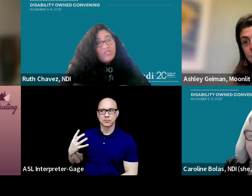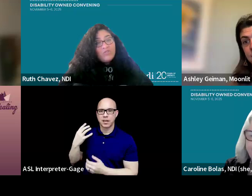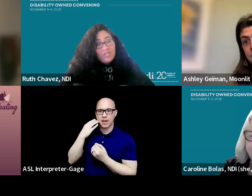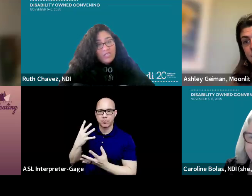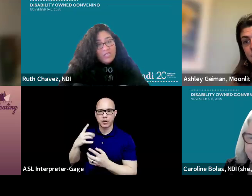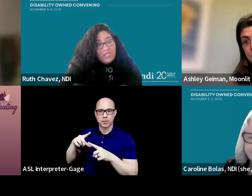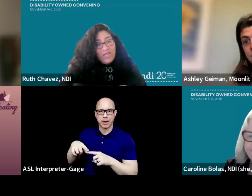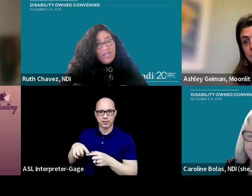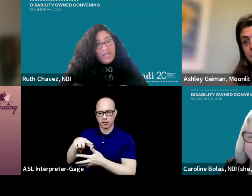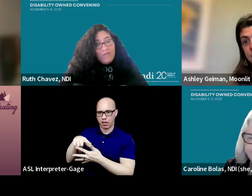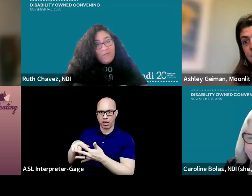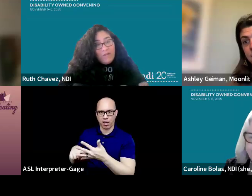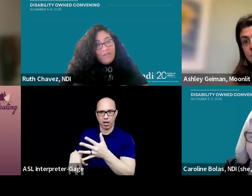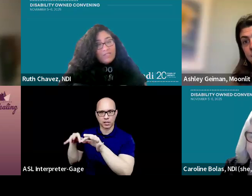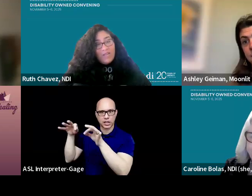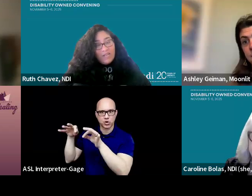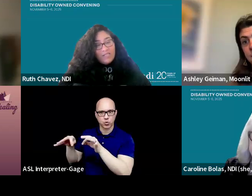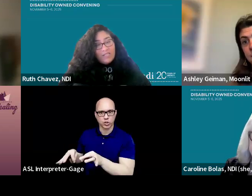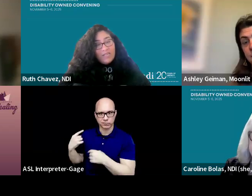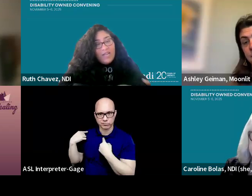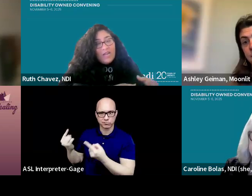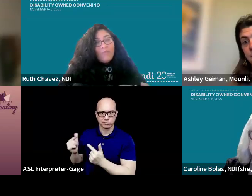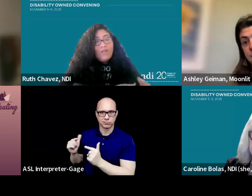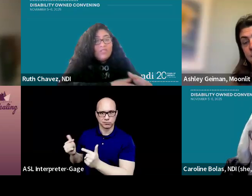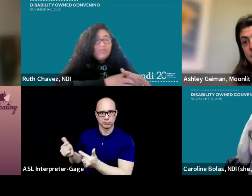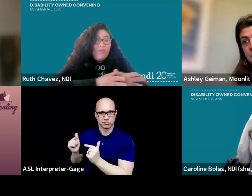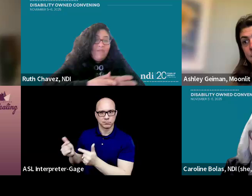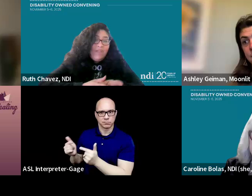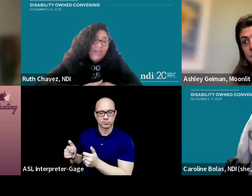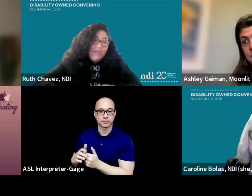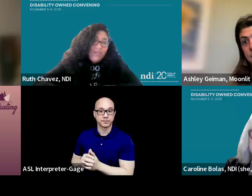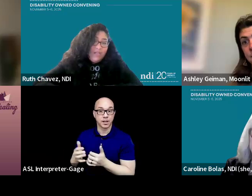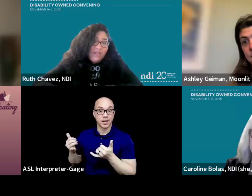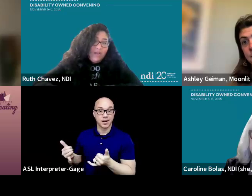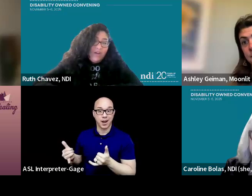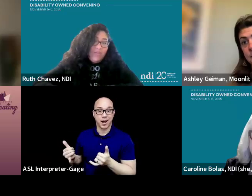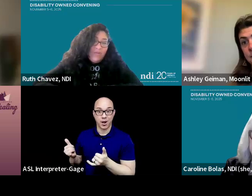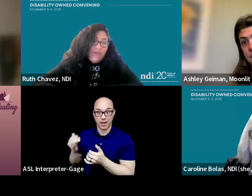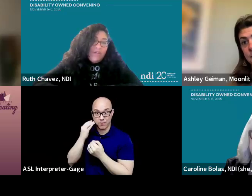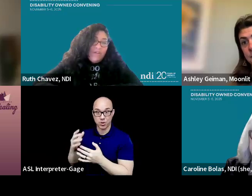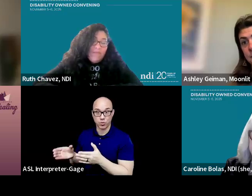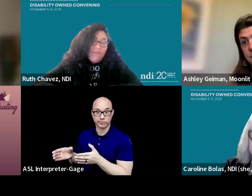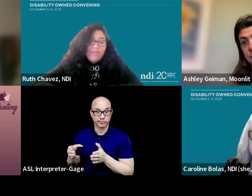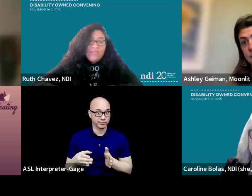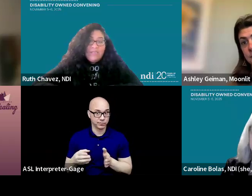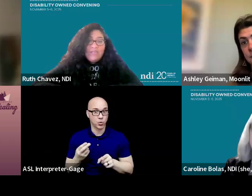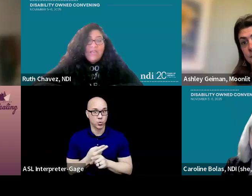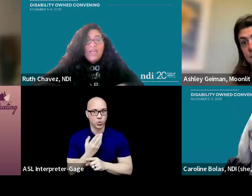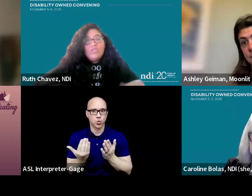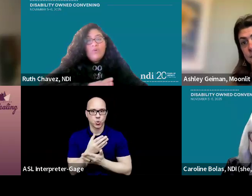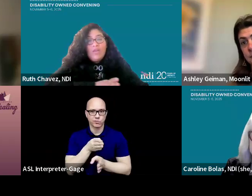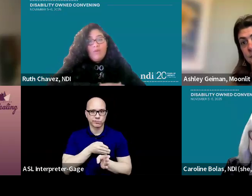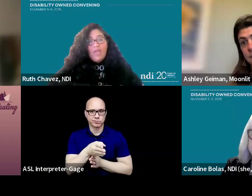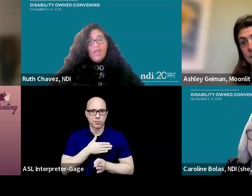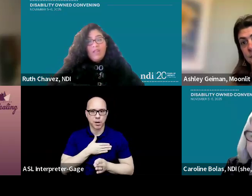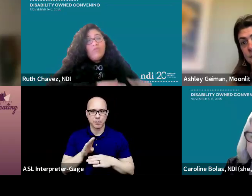the instructions that we've discussed. And now I want to pivot and use it in another area of my business.